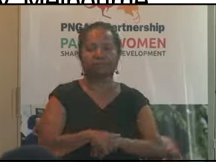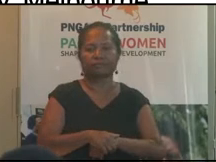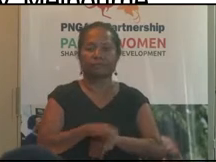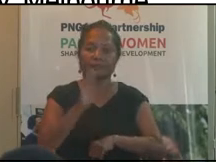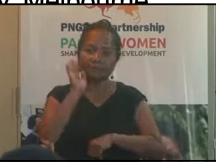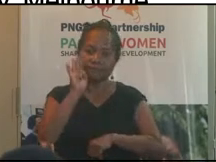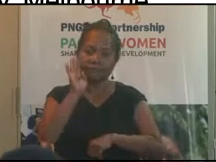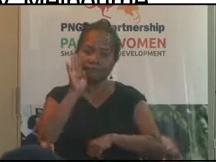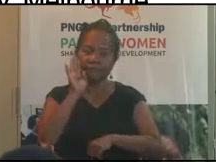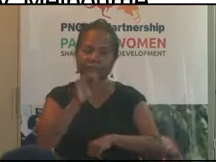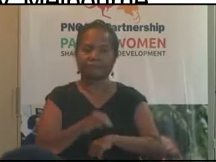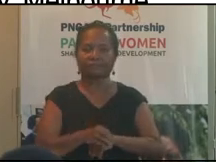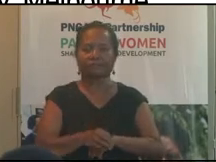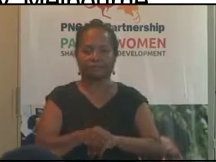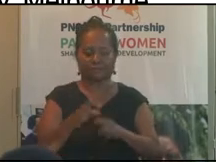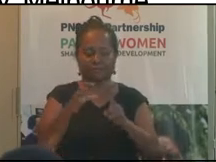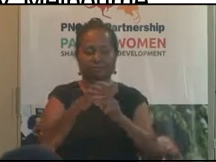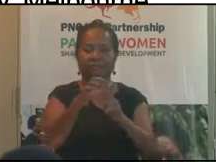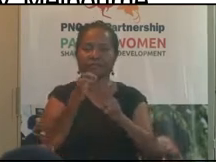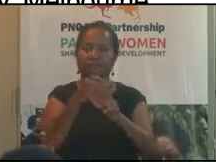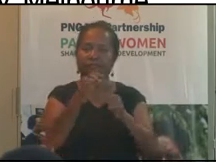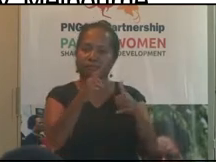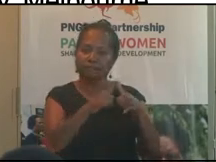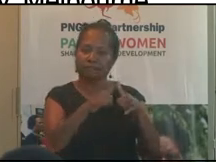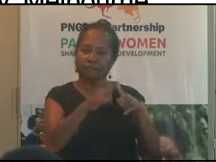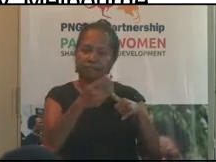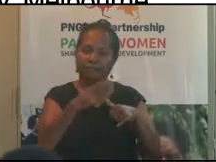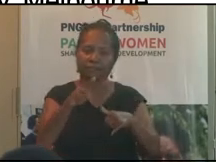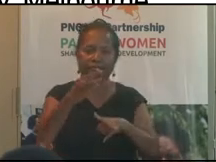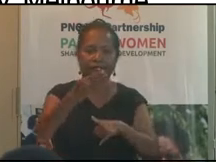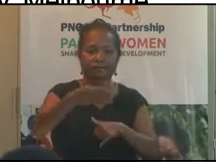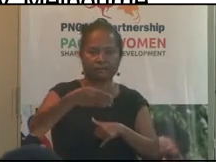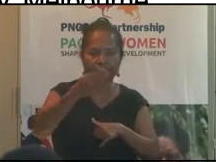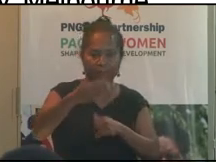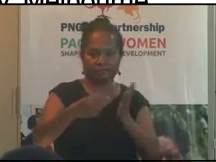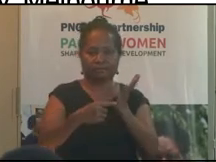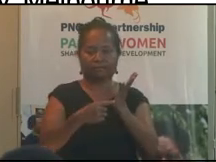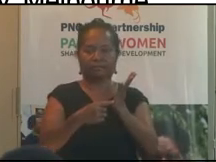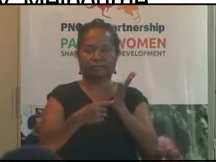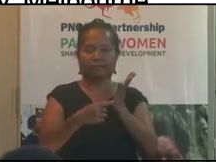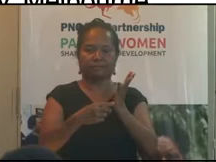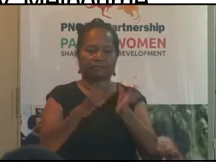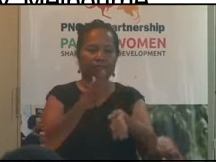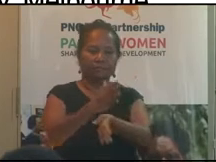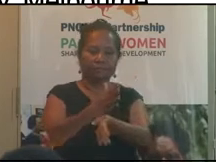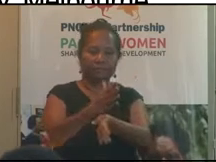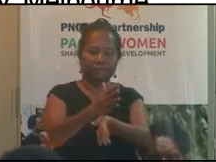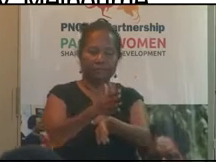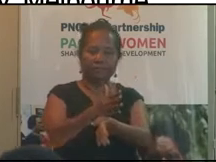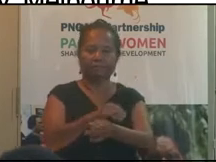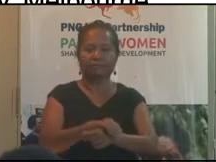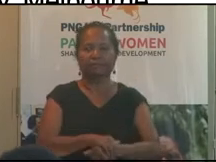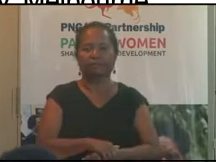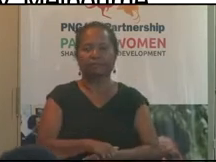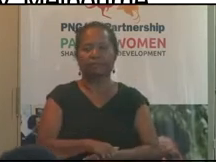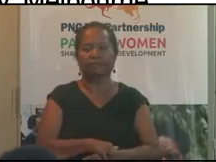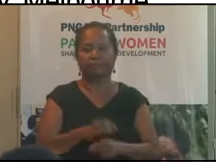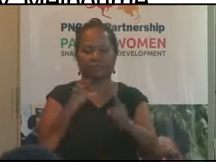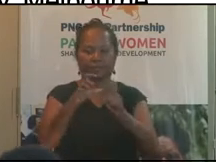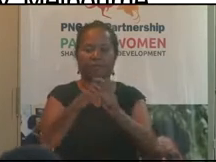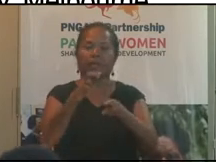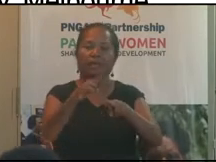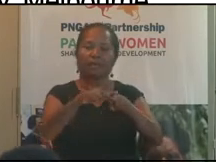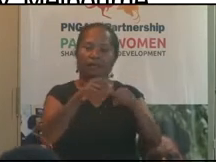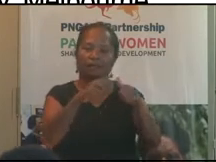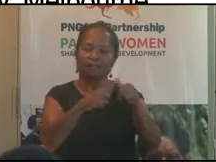her candidature in DPA in 2014, Theresa worked as a field producer and research assistant for the DFAT-funded